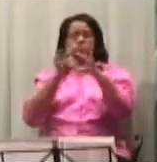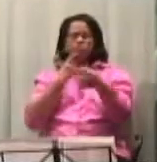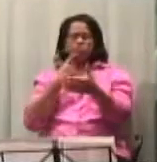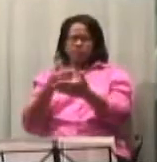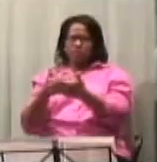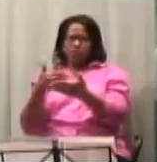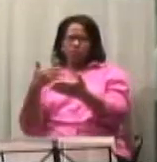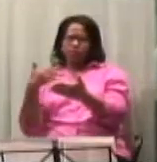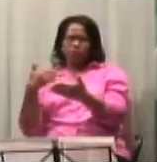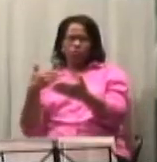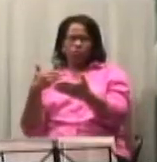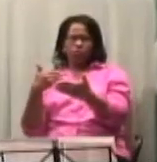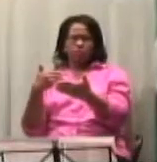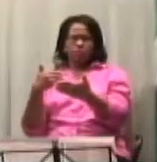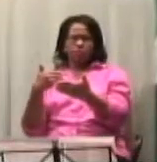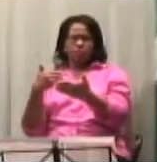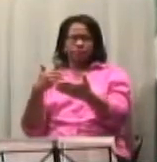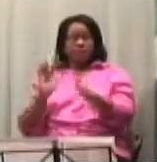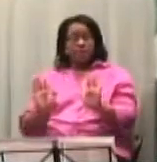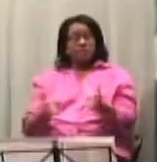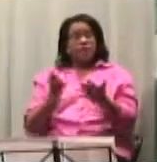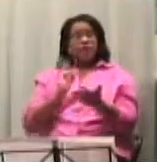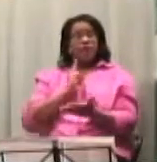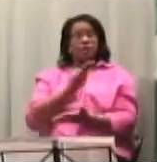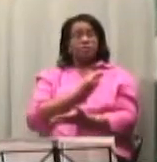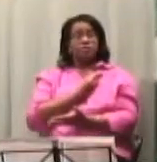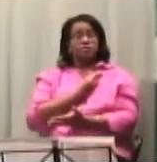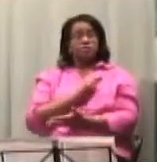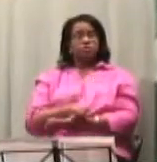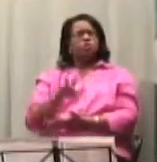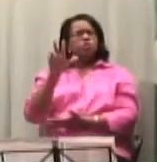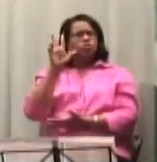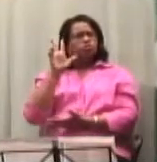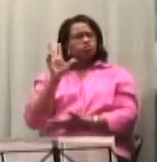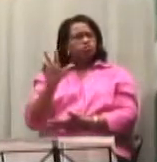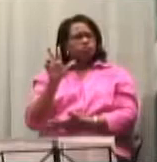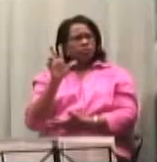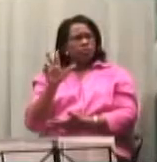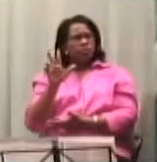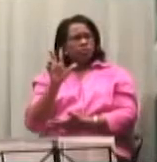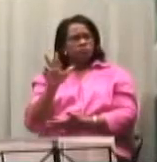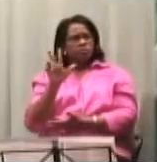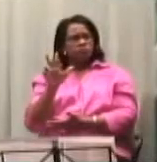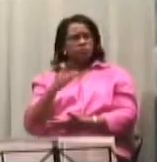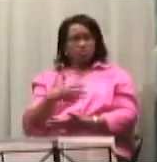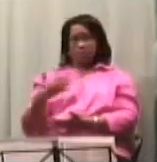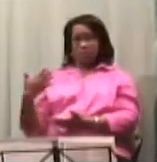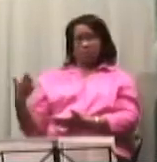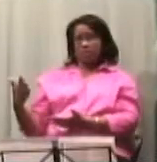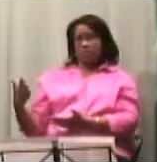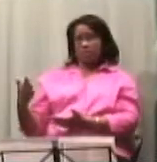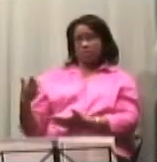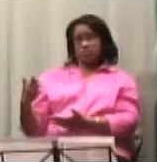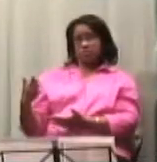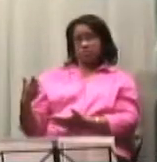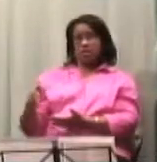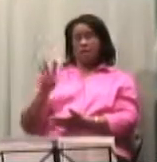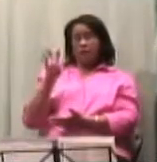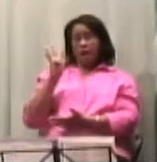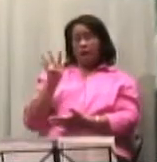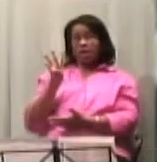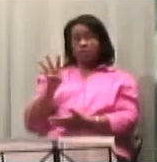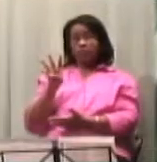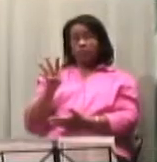in the gospel. We have three elements and four situations.